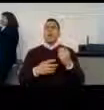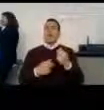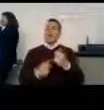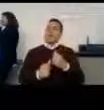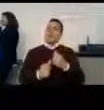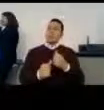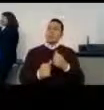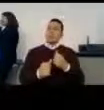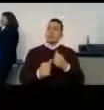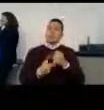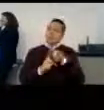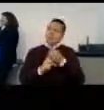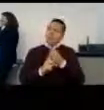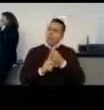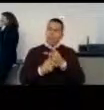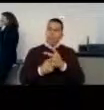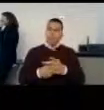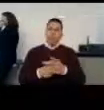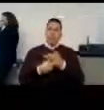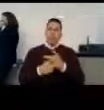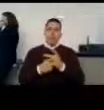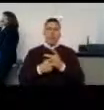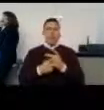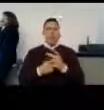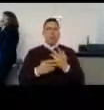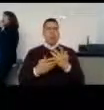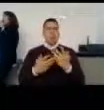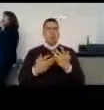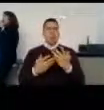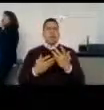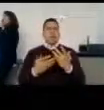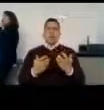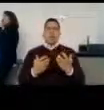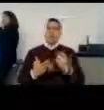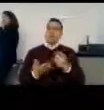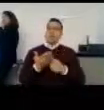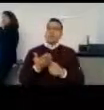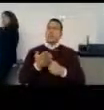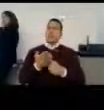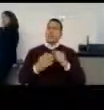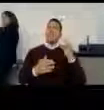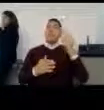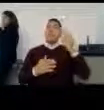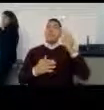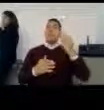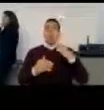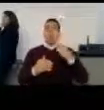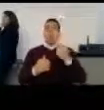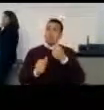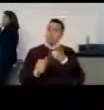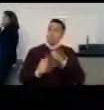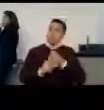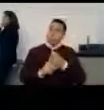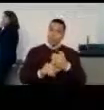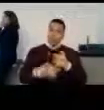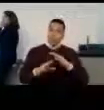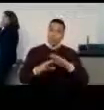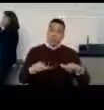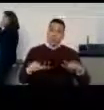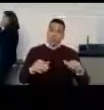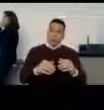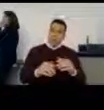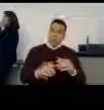I want to talk about the future of having a child with disability,